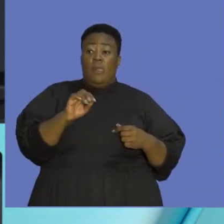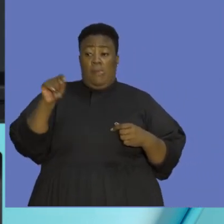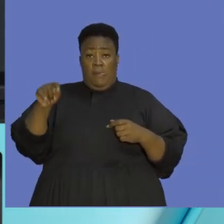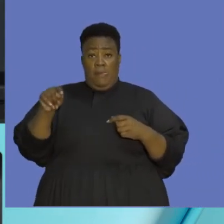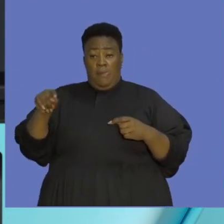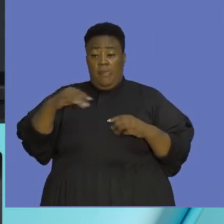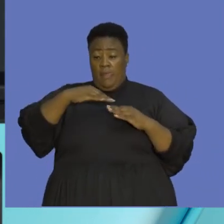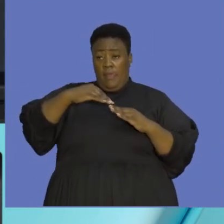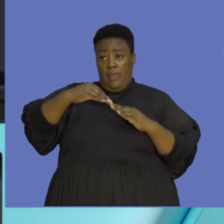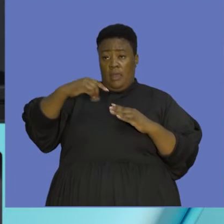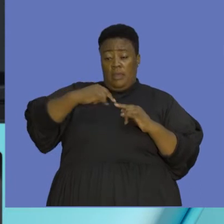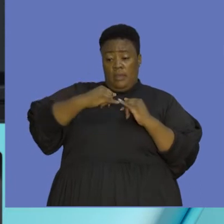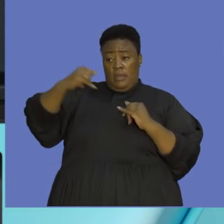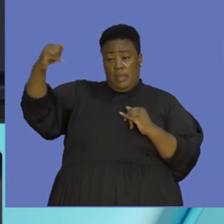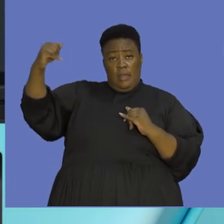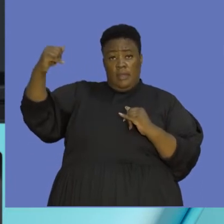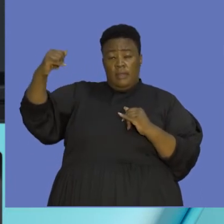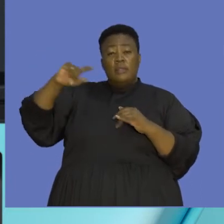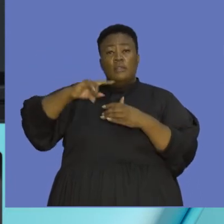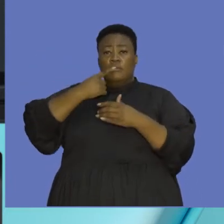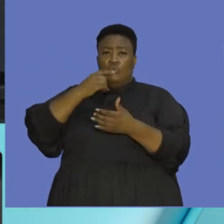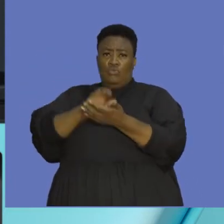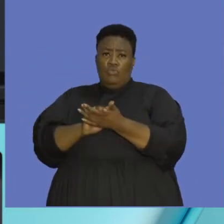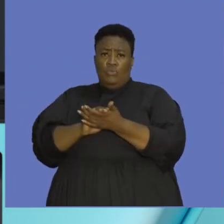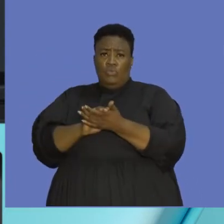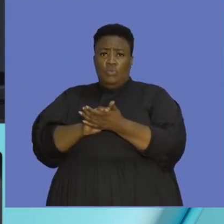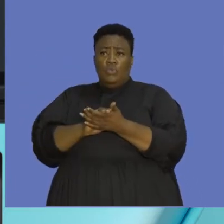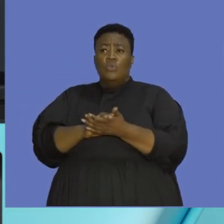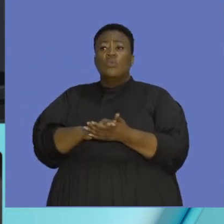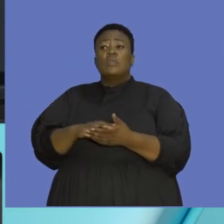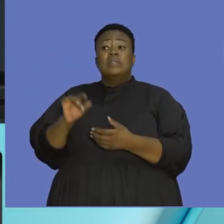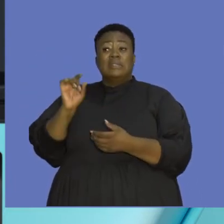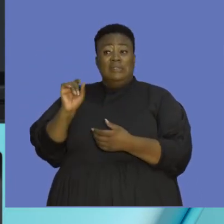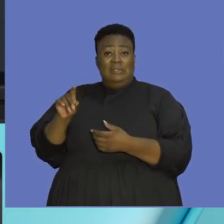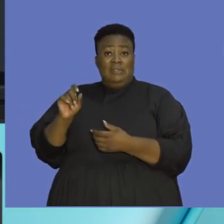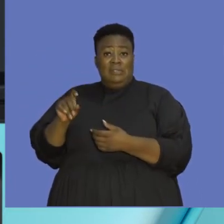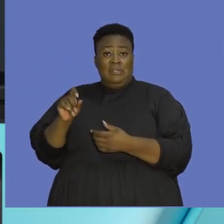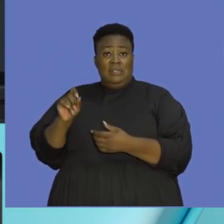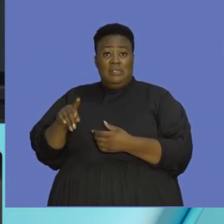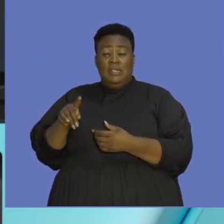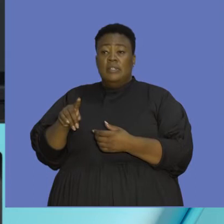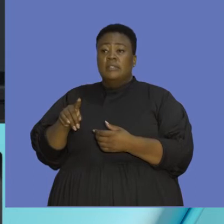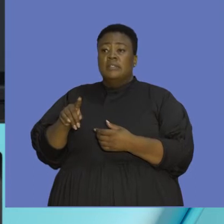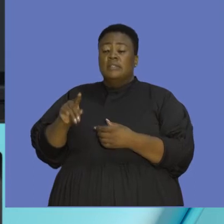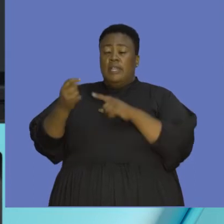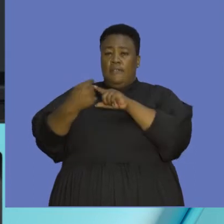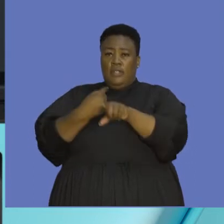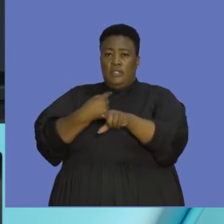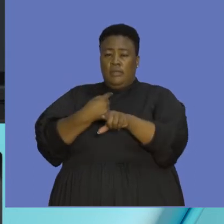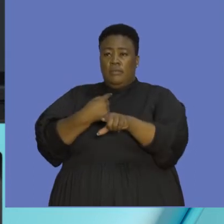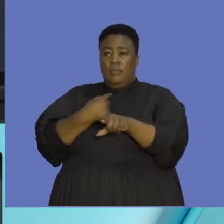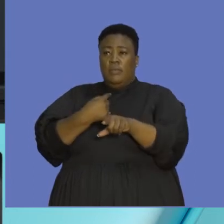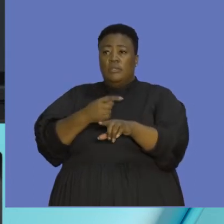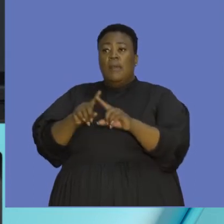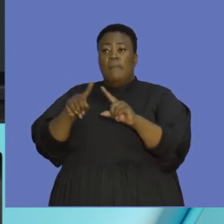The second curve with the straight line proves that they are inversely